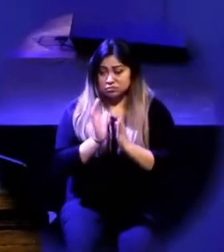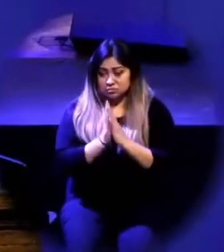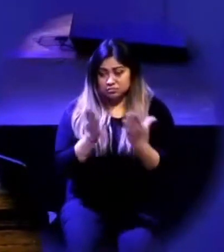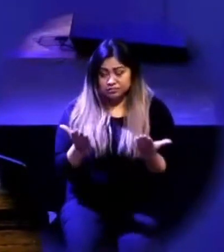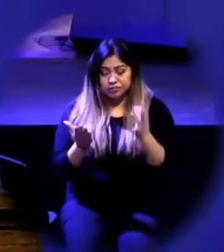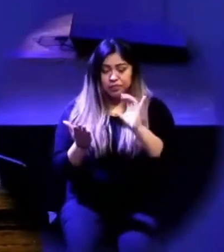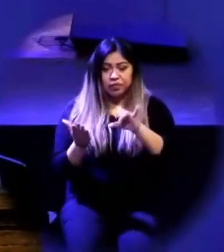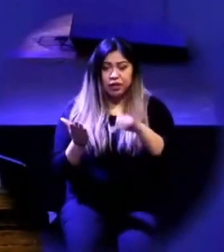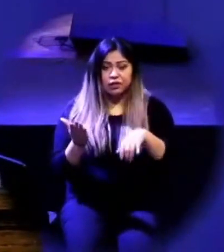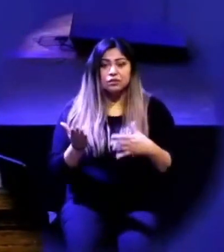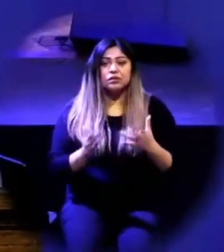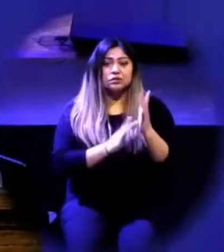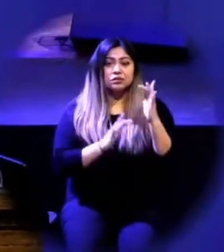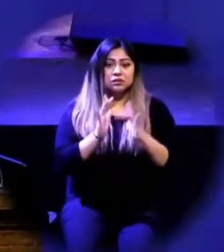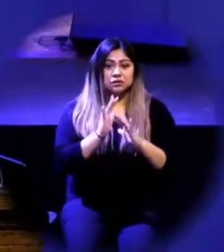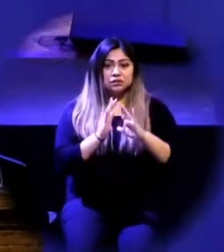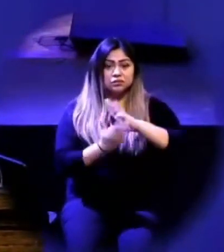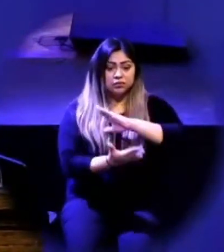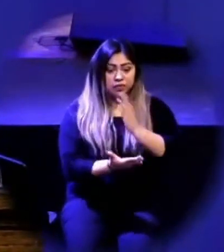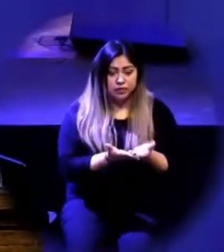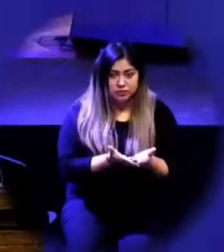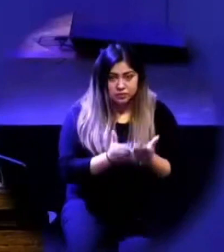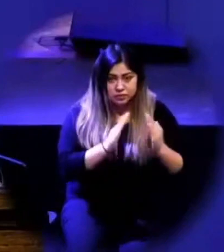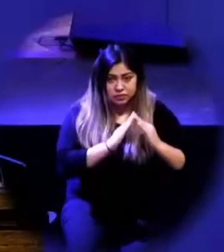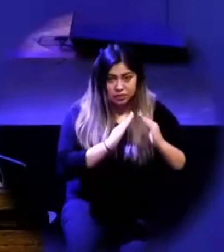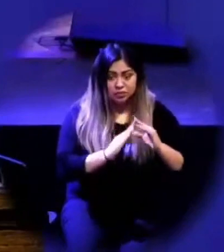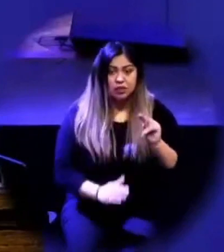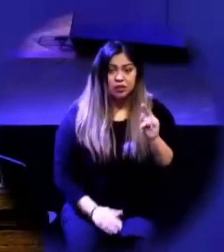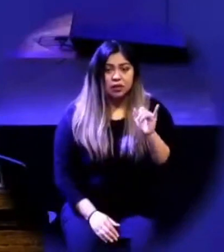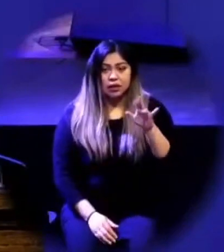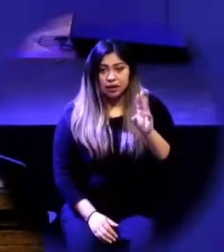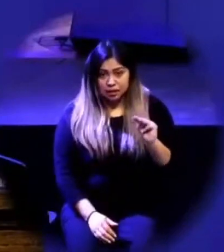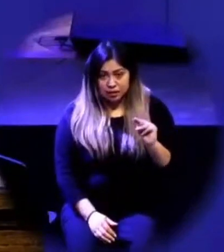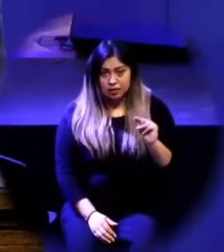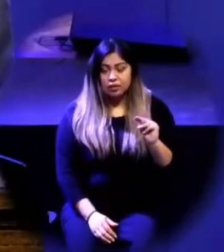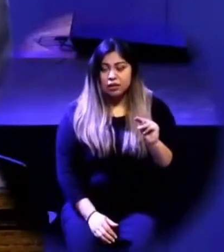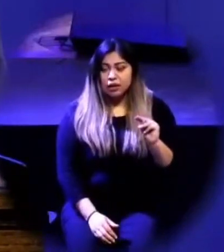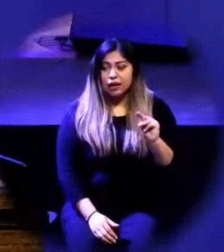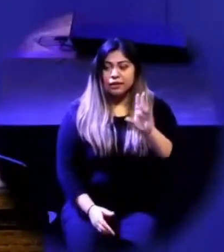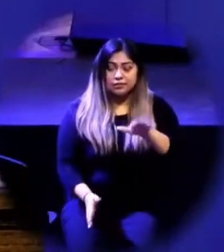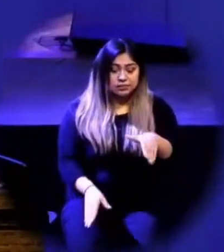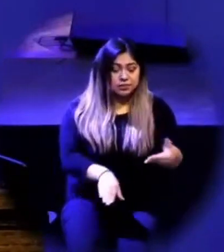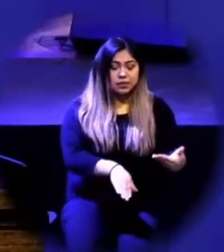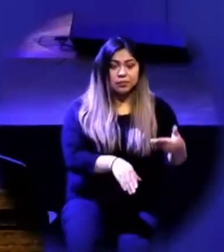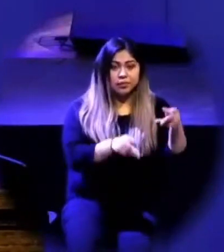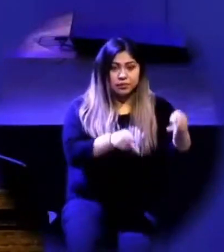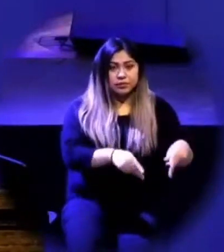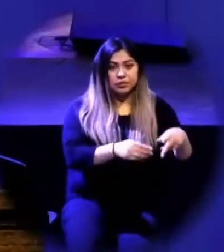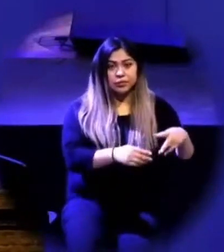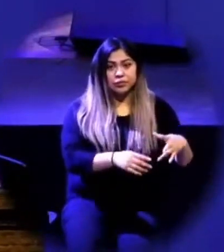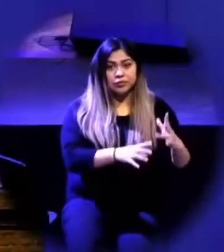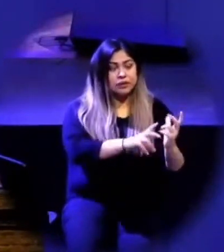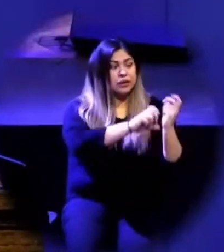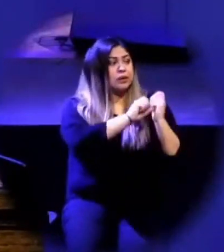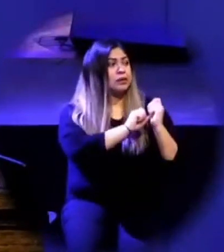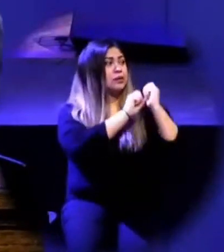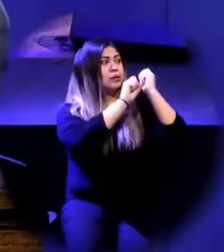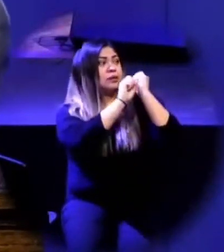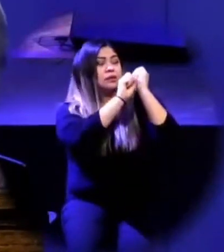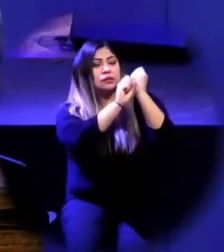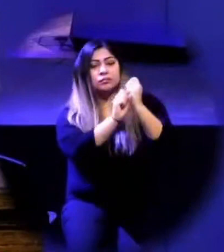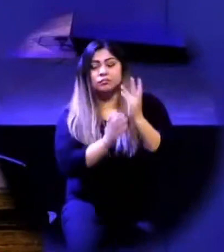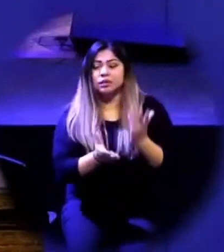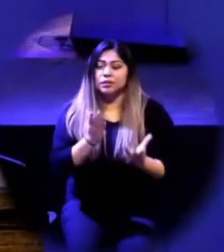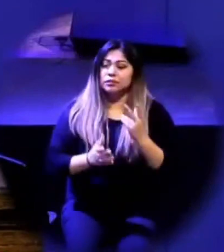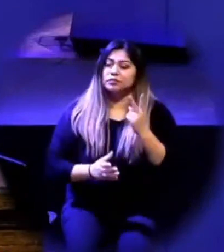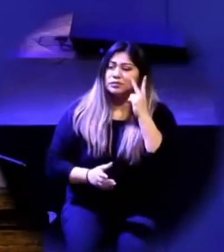the town gate and a dead person was being carried out. You've seen pictures of this perhaps in other parts of the world,